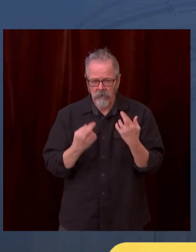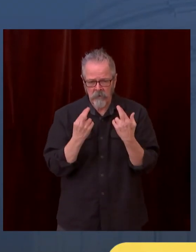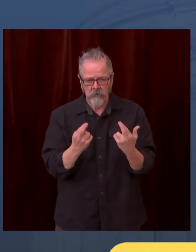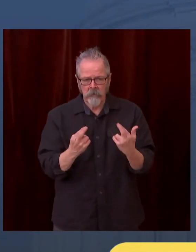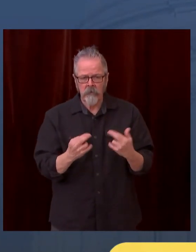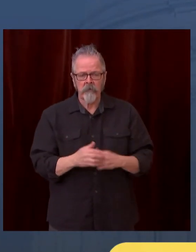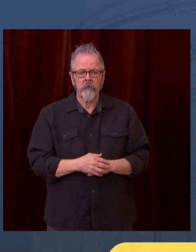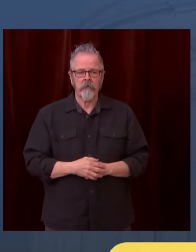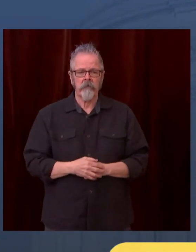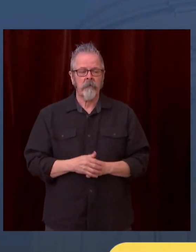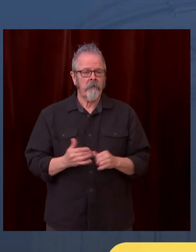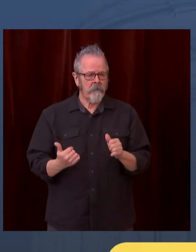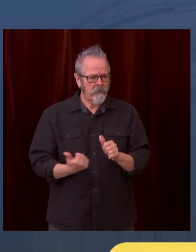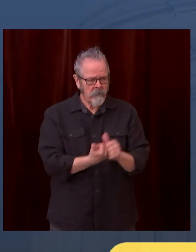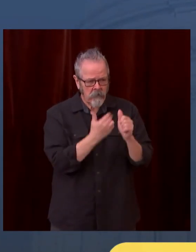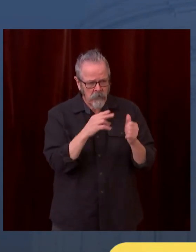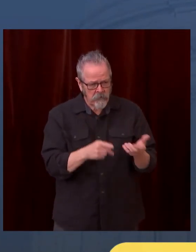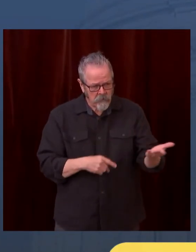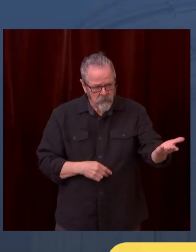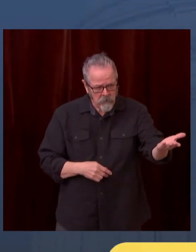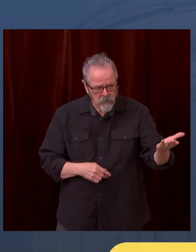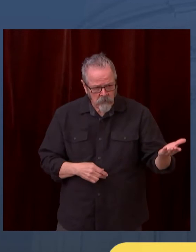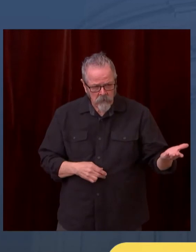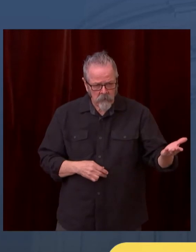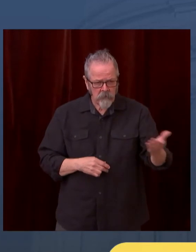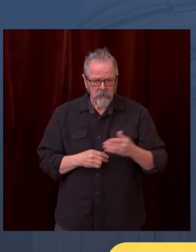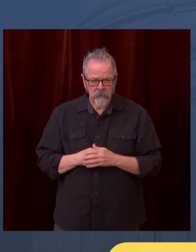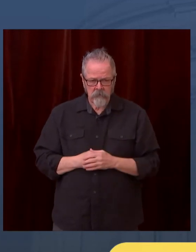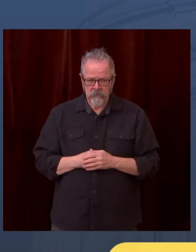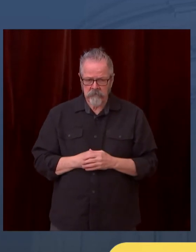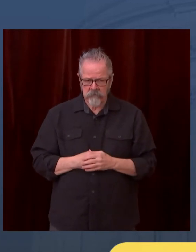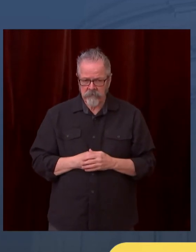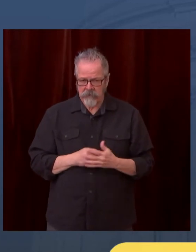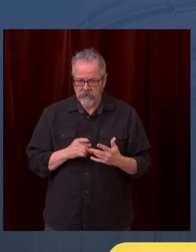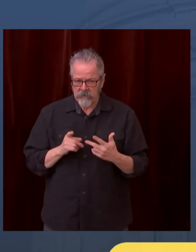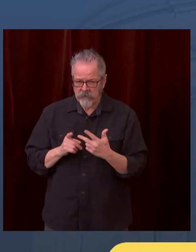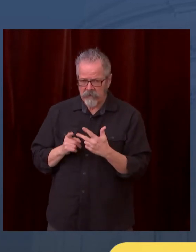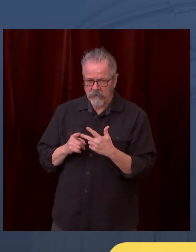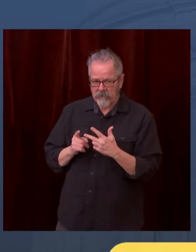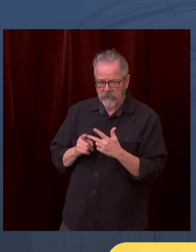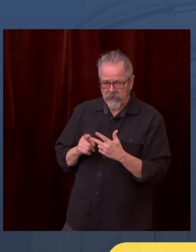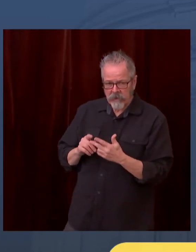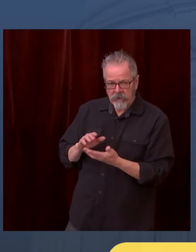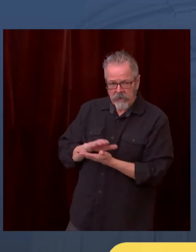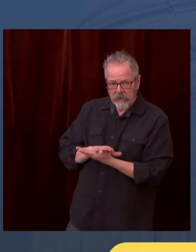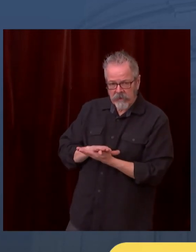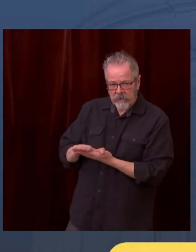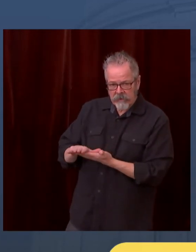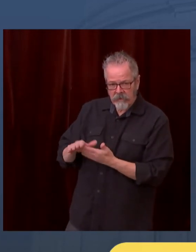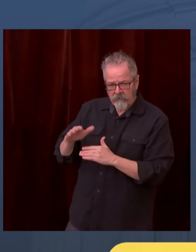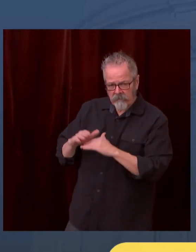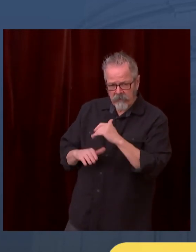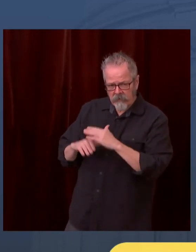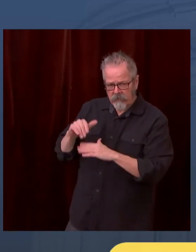If there's something that you want to mention specifically about the Clean Buildings Bill, anything that has changed with that one? I know there was a substitute